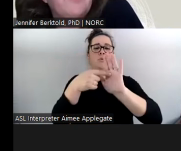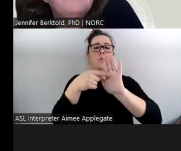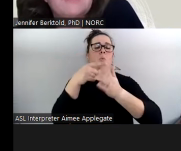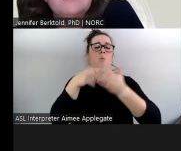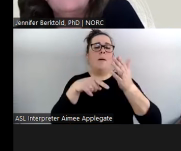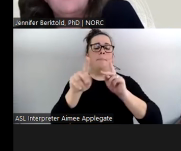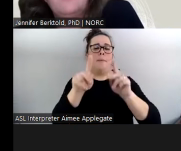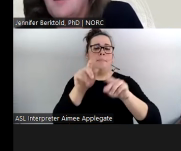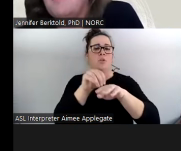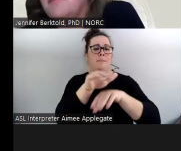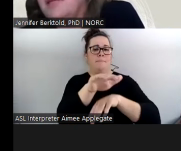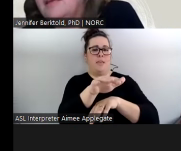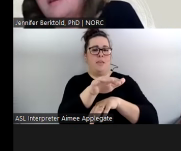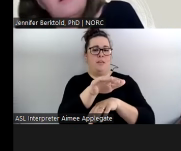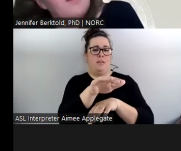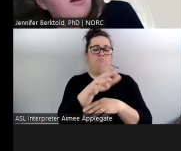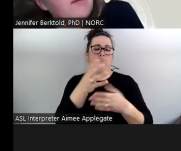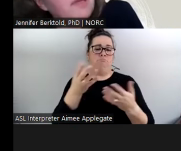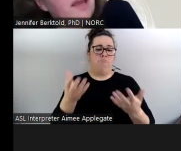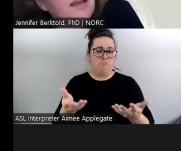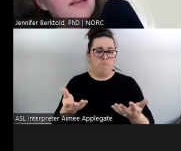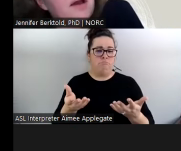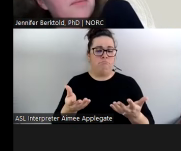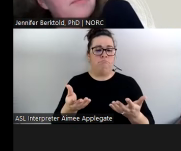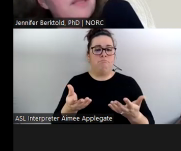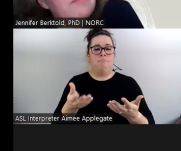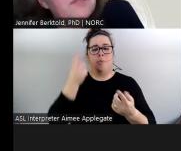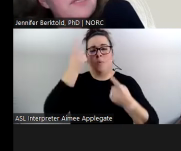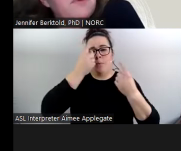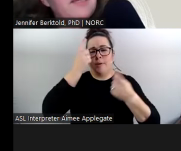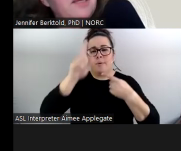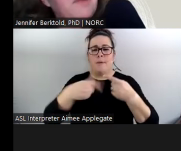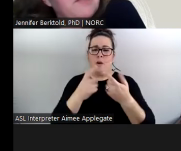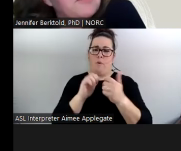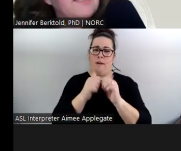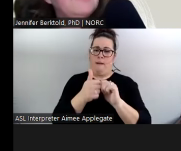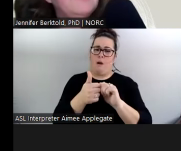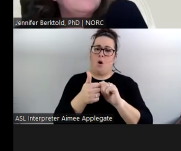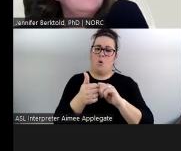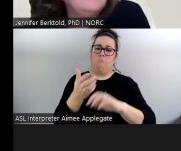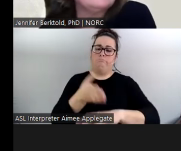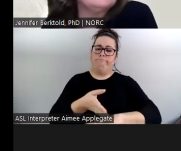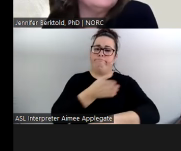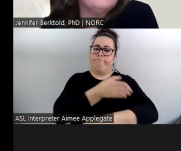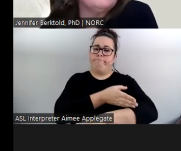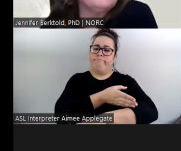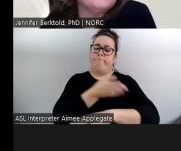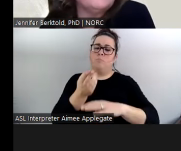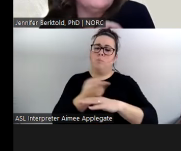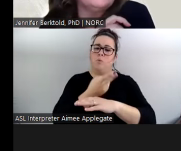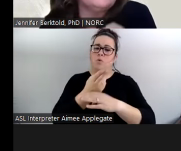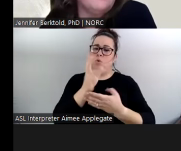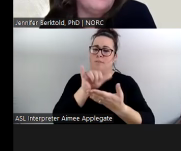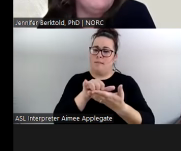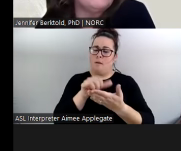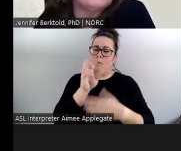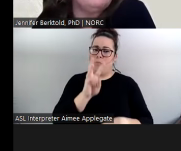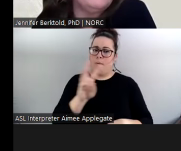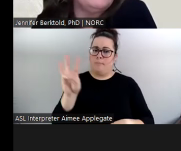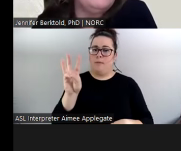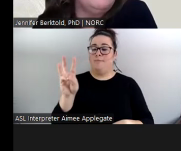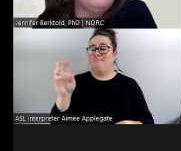the website. And Carmen, I get please weigh in here. My understanding is that yes, those are